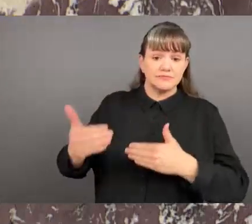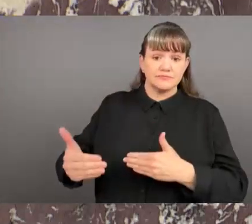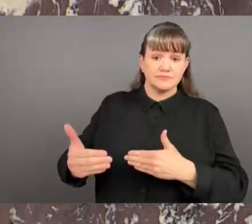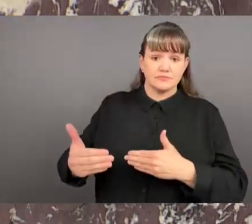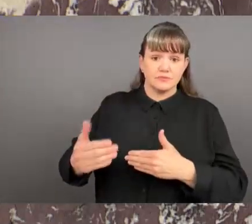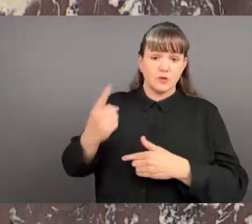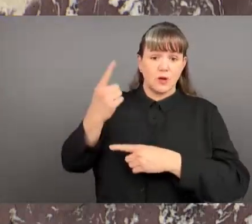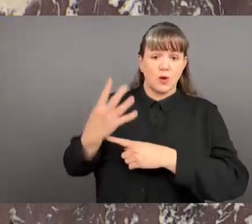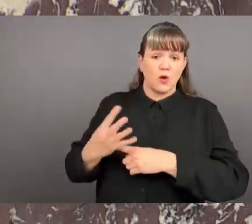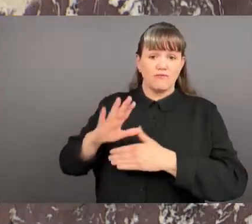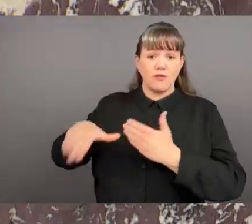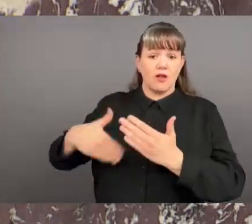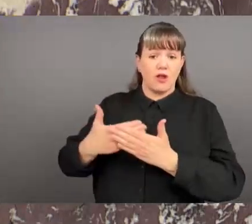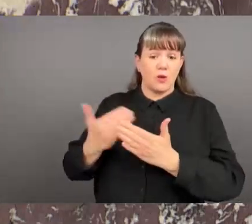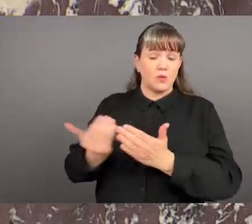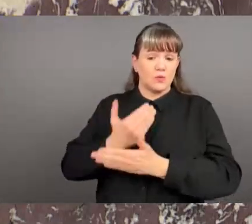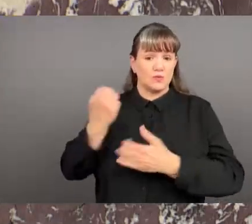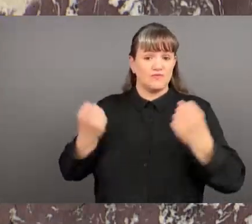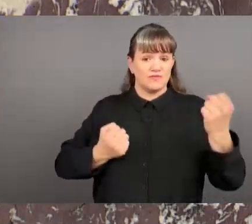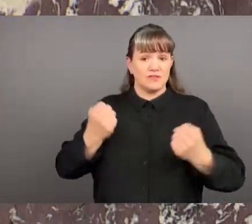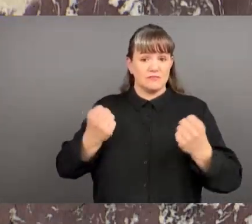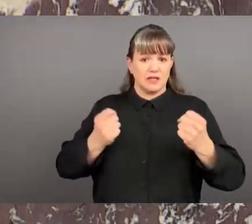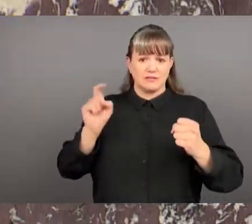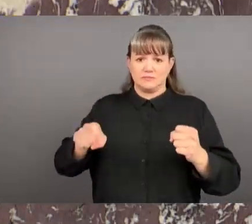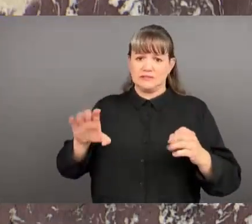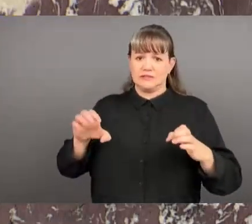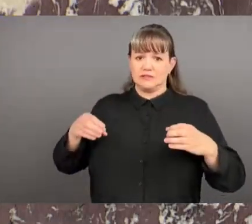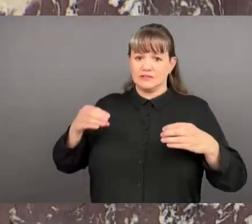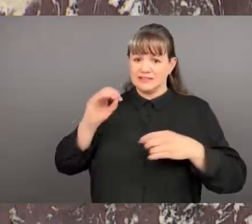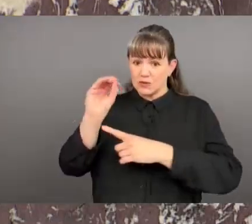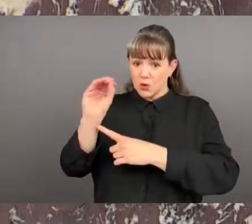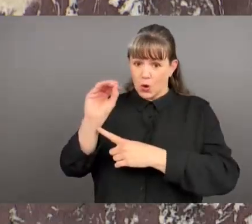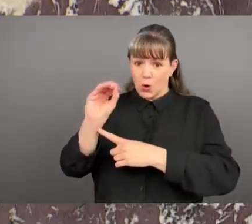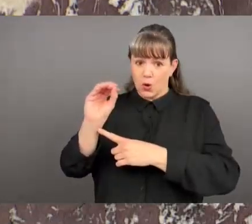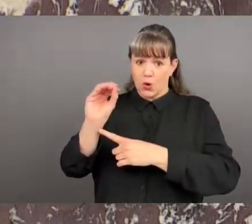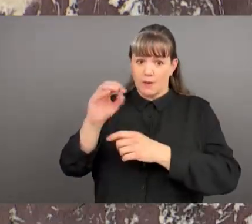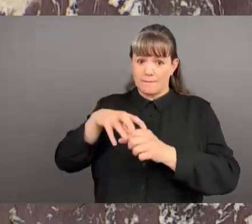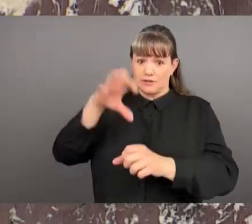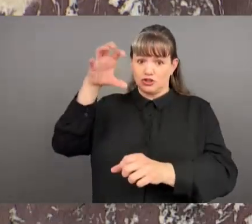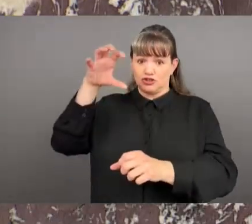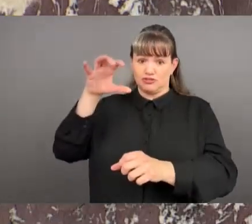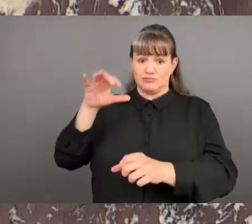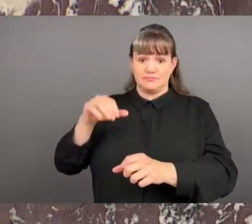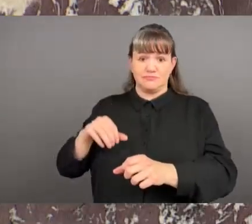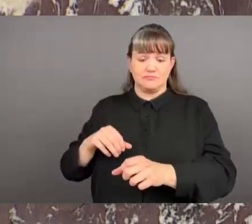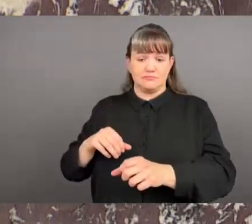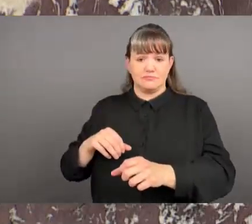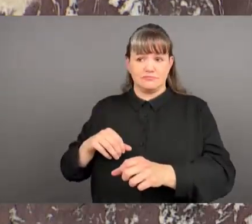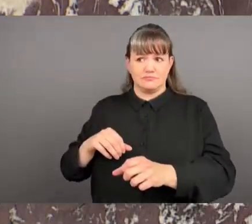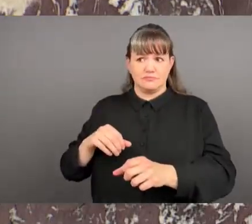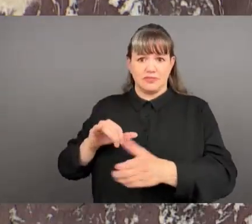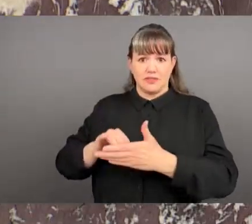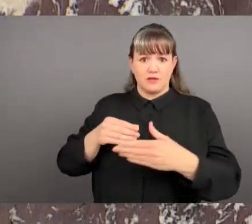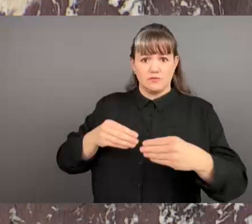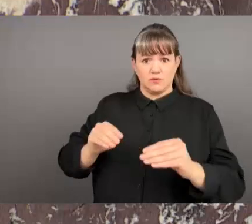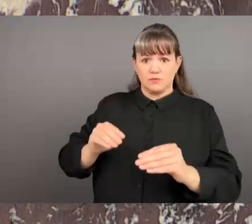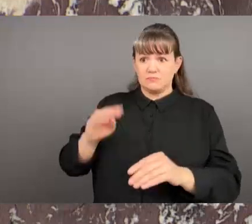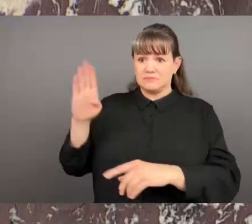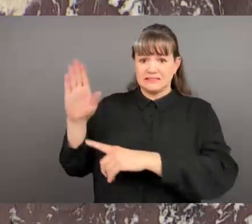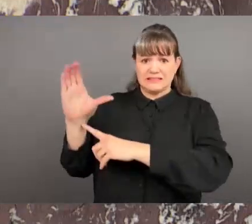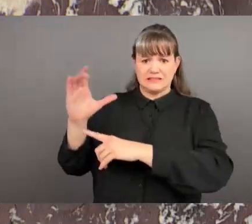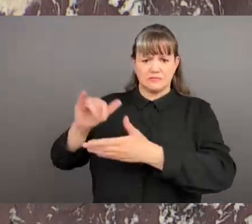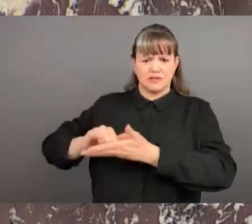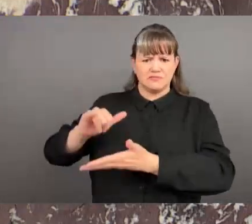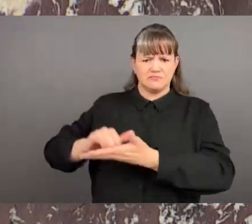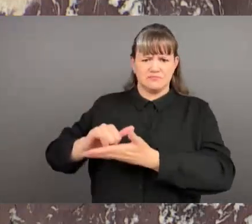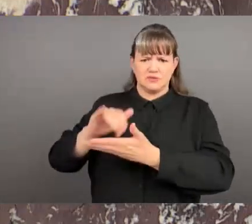EV report, sales are declining, not rising. And BC will not meet its target. And now they even scrapped the EV rebate. So